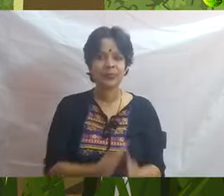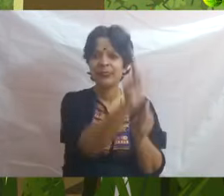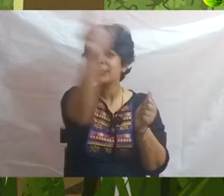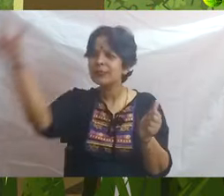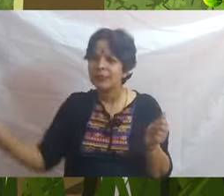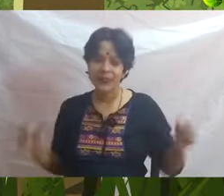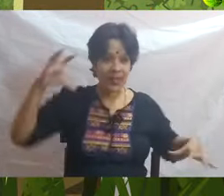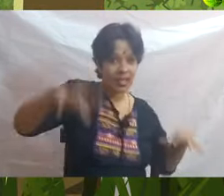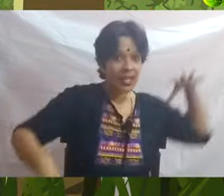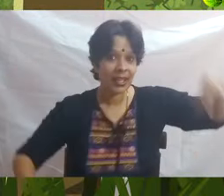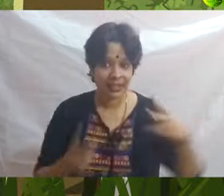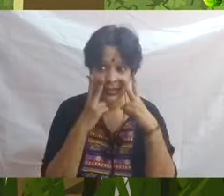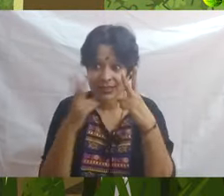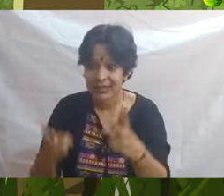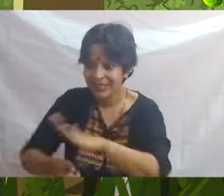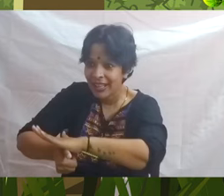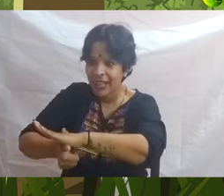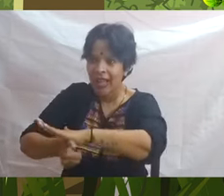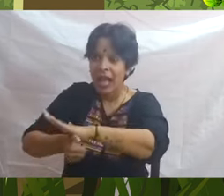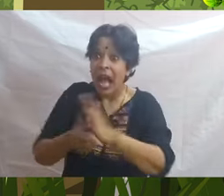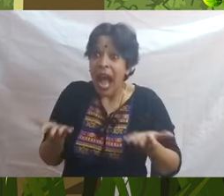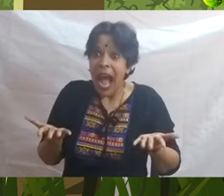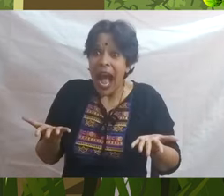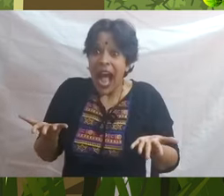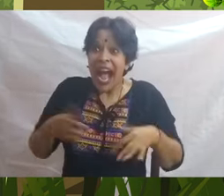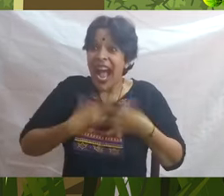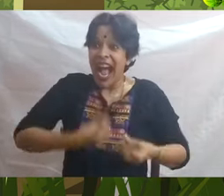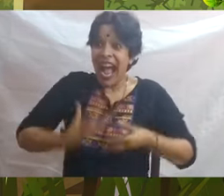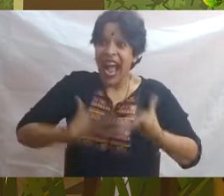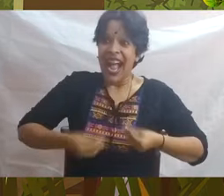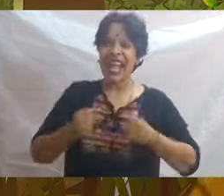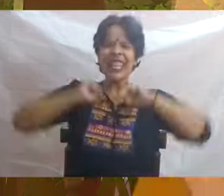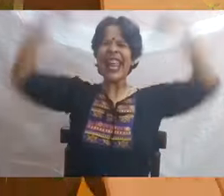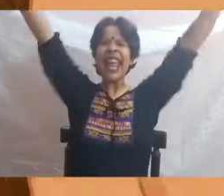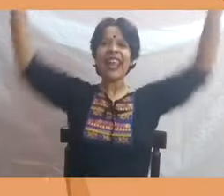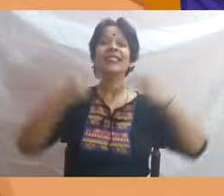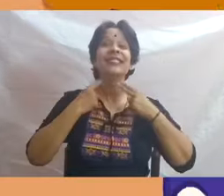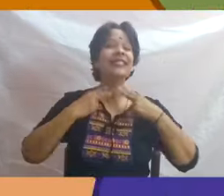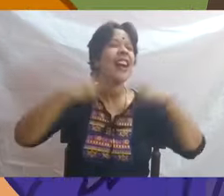The animals who were watching cheered so loudly for tortoise, they woke up Hare.